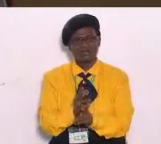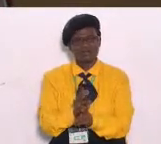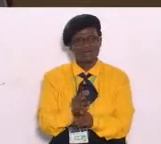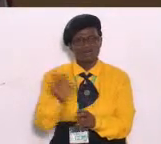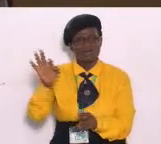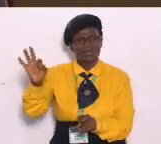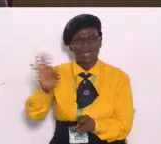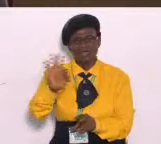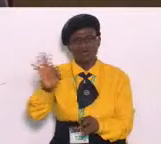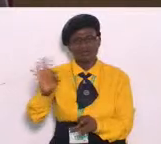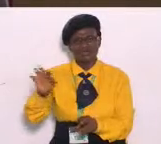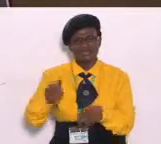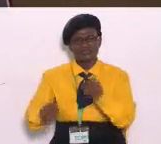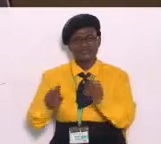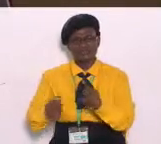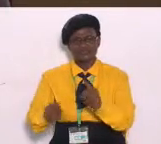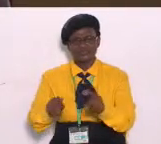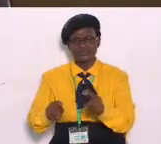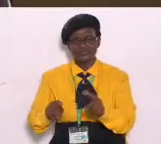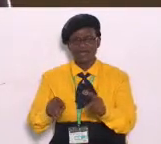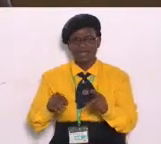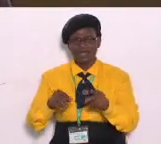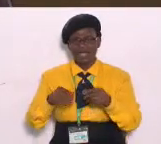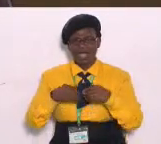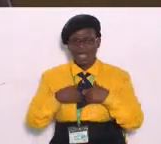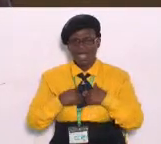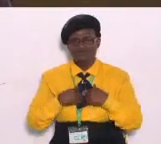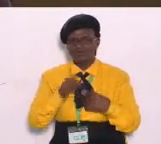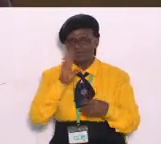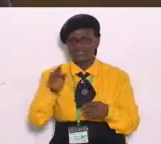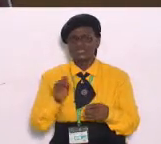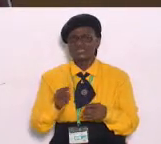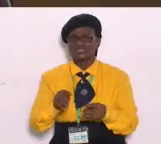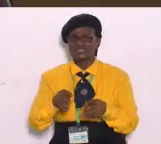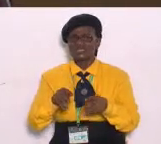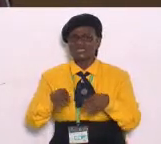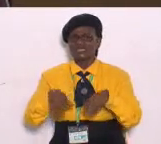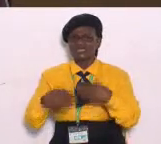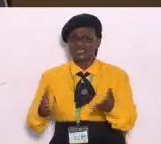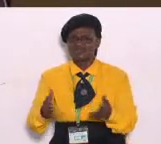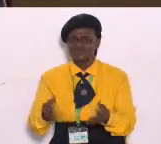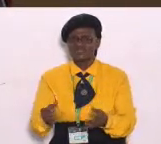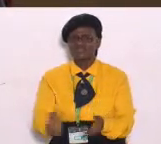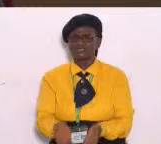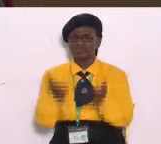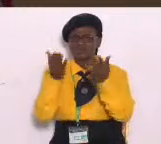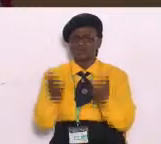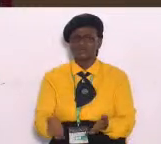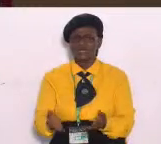900 people have been given Nobel Prize,